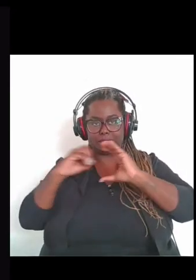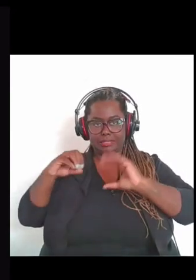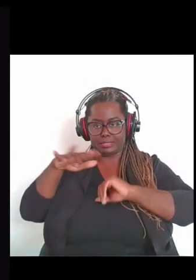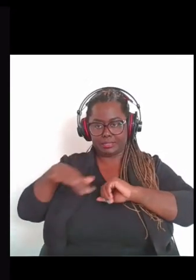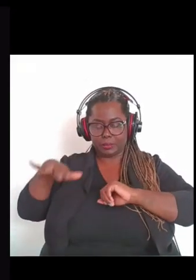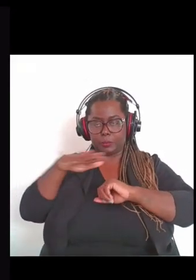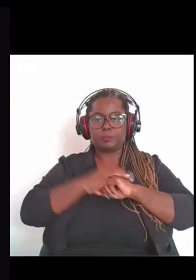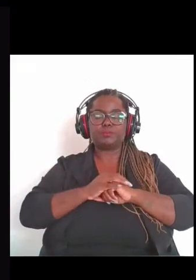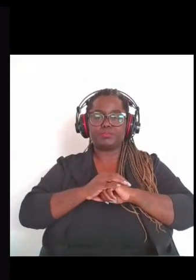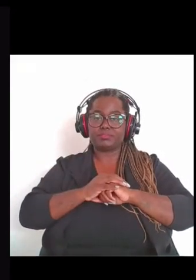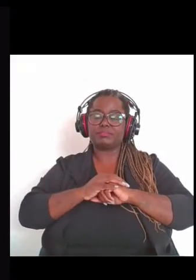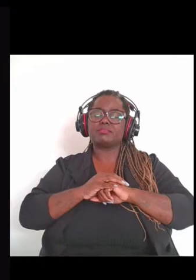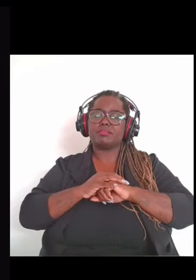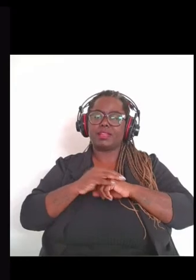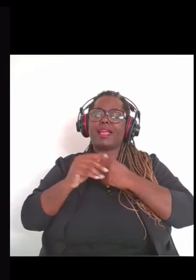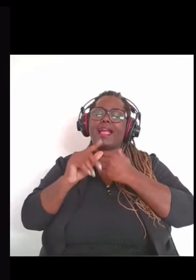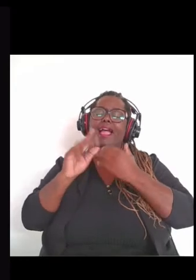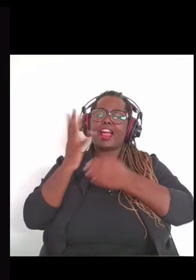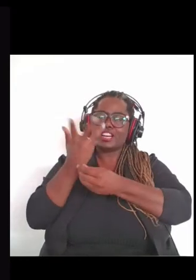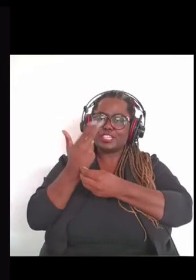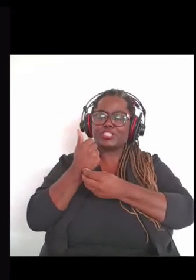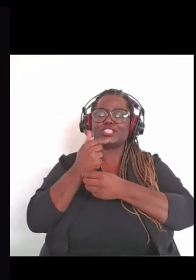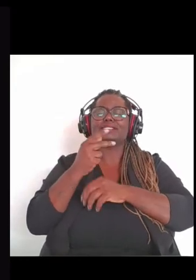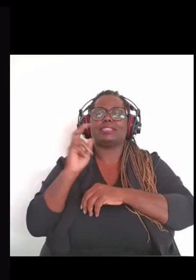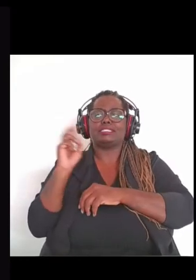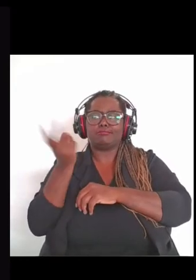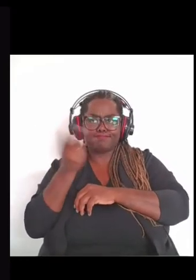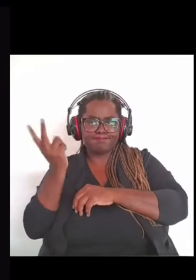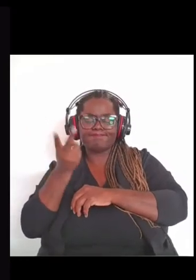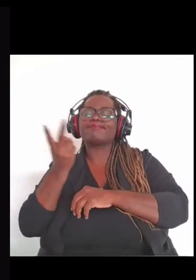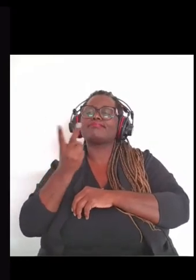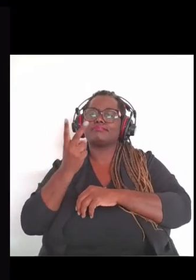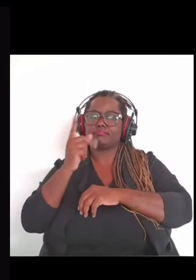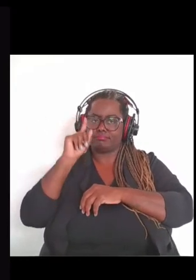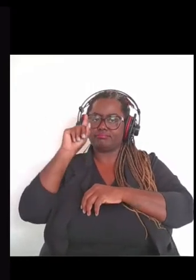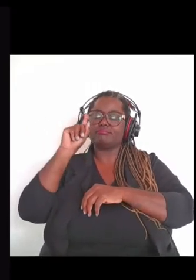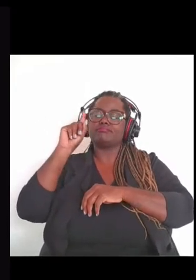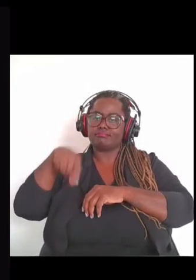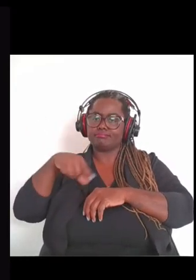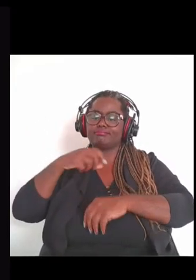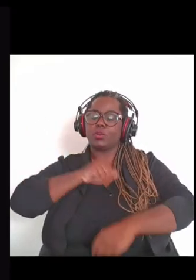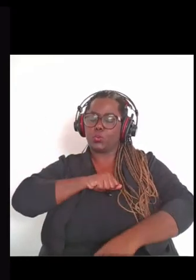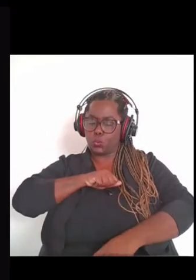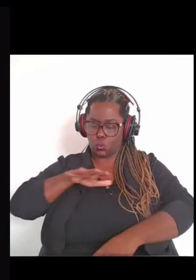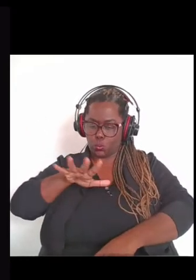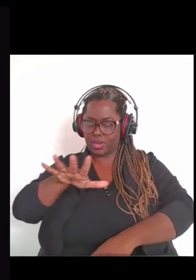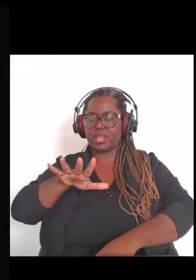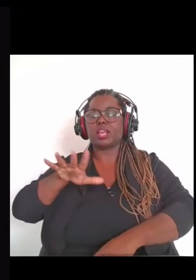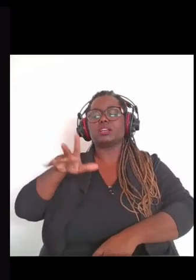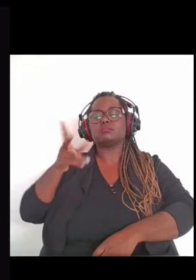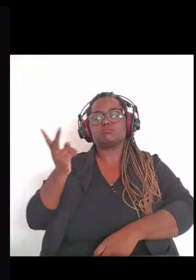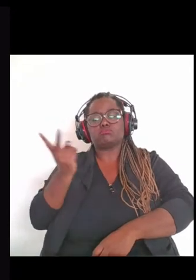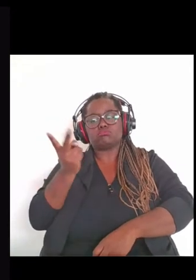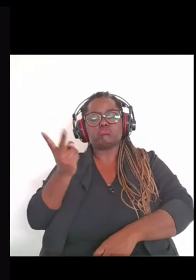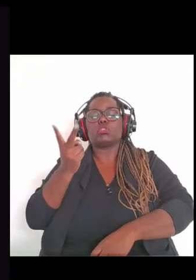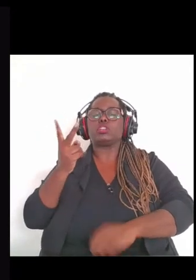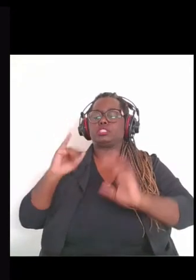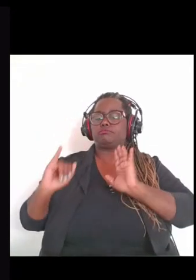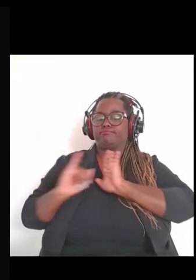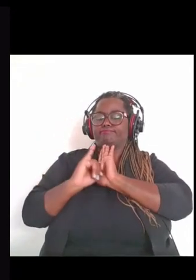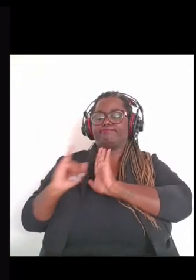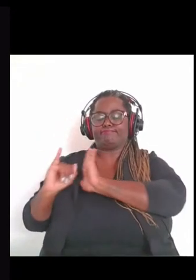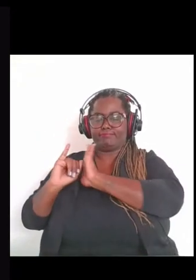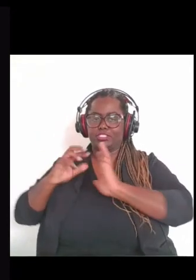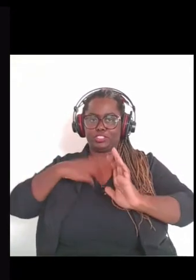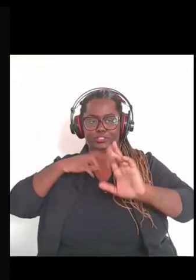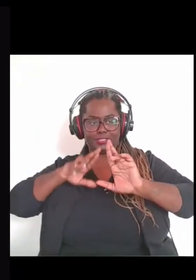and both are queer self-identifying in different ways their individual works are